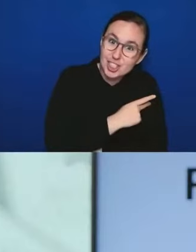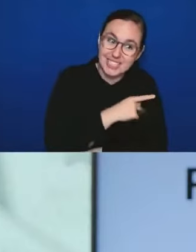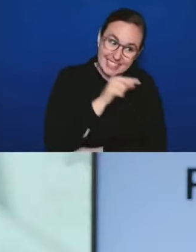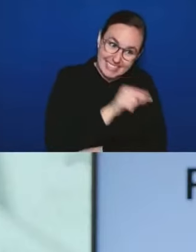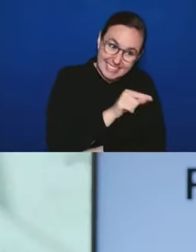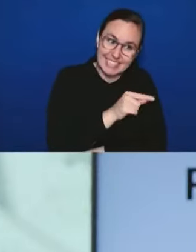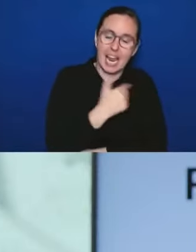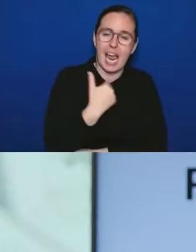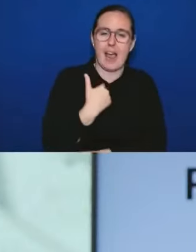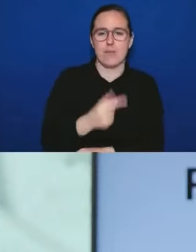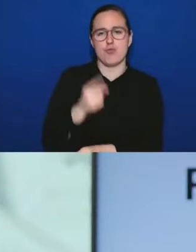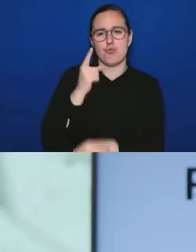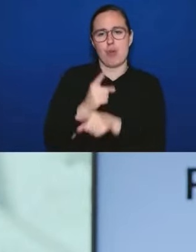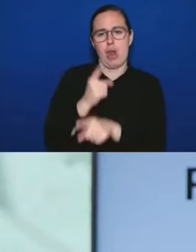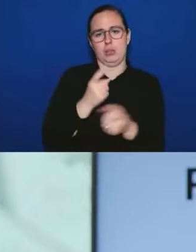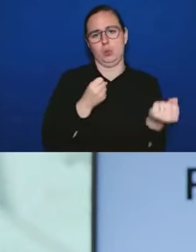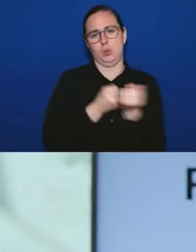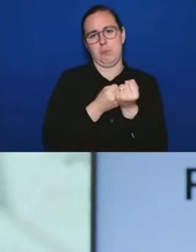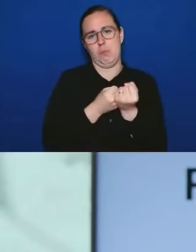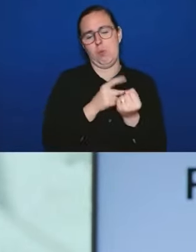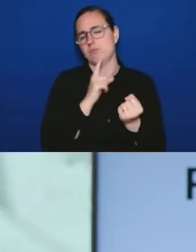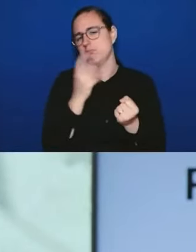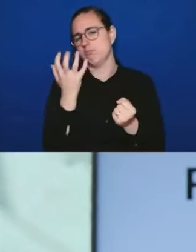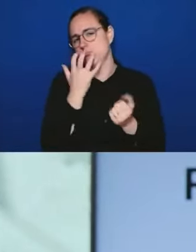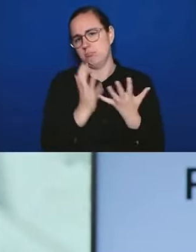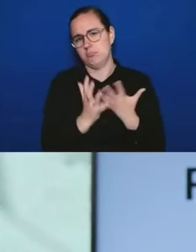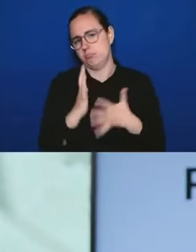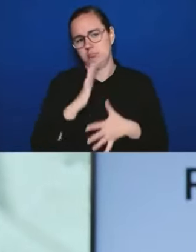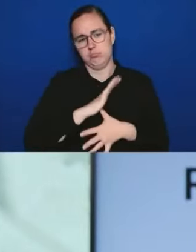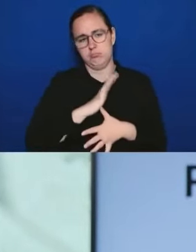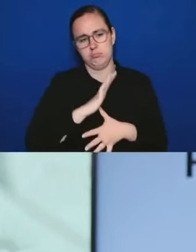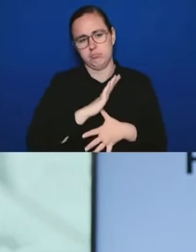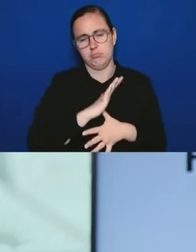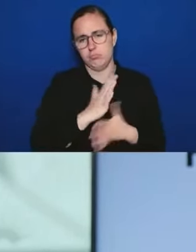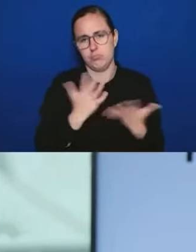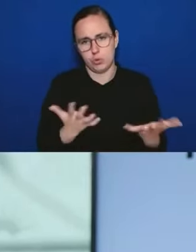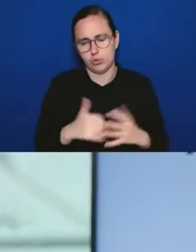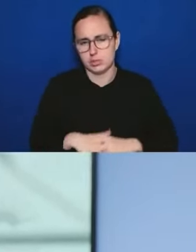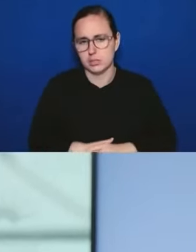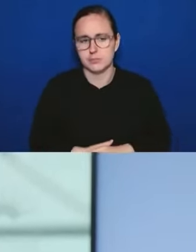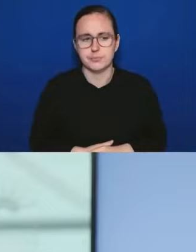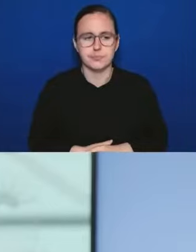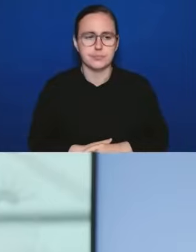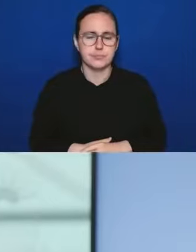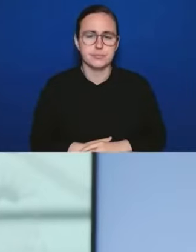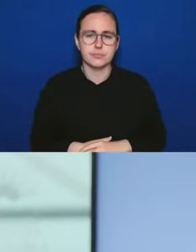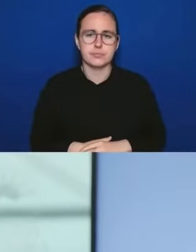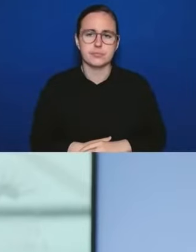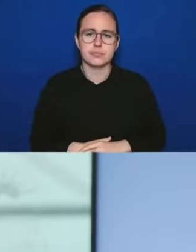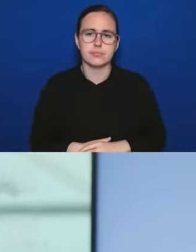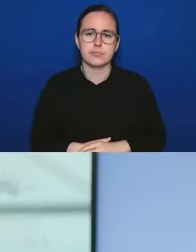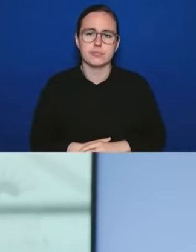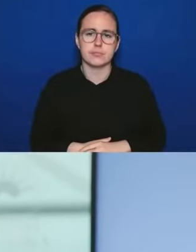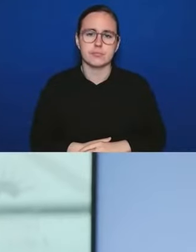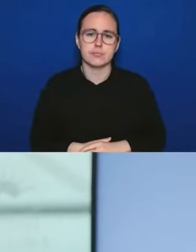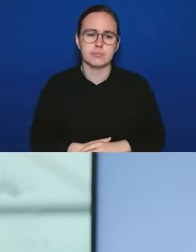Any other questions in the room? Okay, we will now transfer over onto the phone lines. Our first question is from Richard